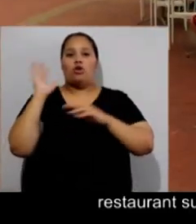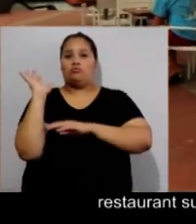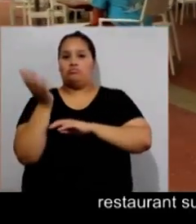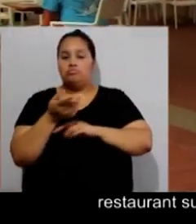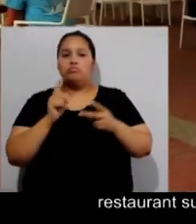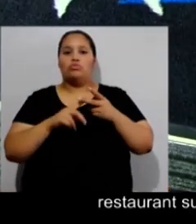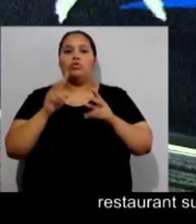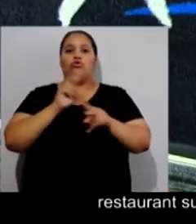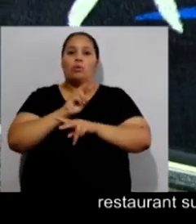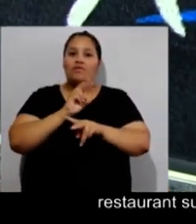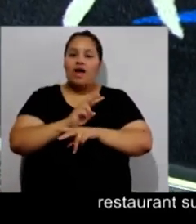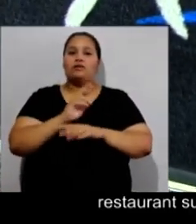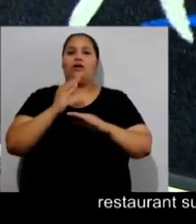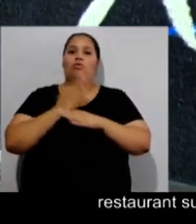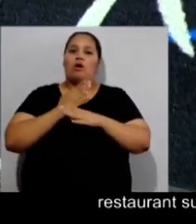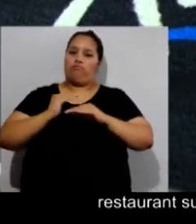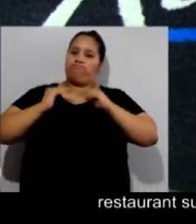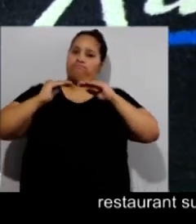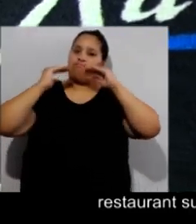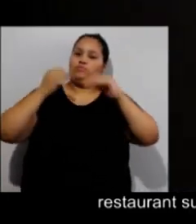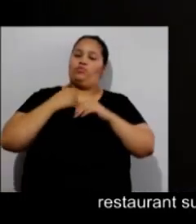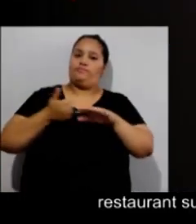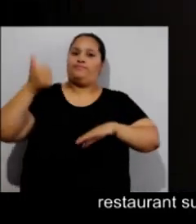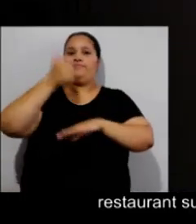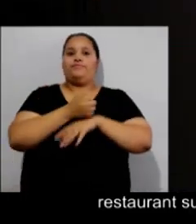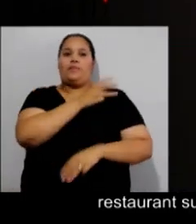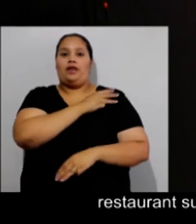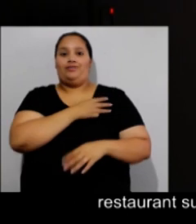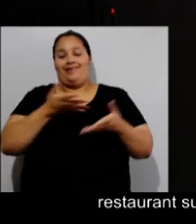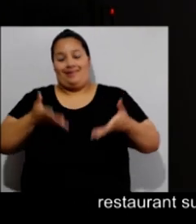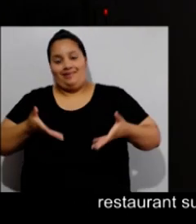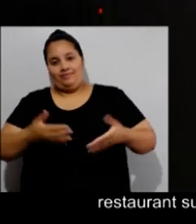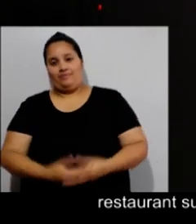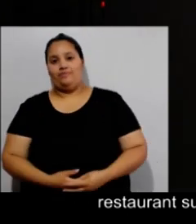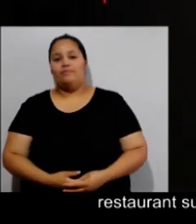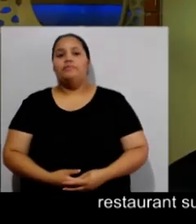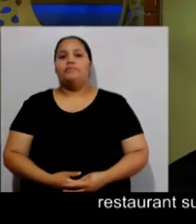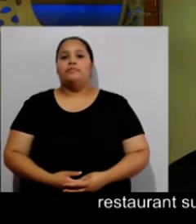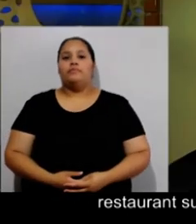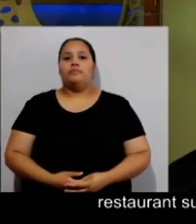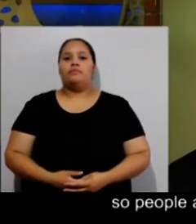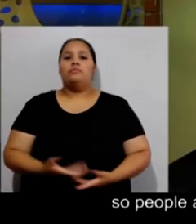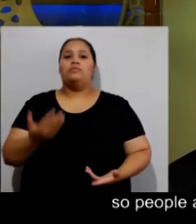restaurant supervisor, worked my way up, then to general manager where I am today.